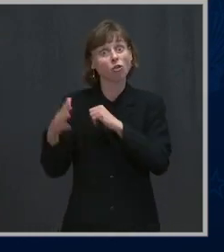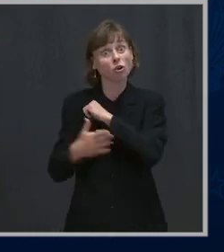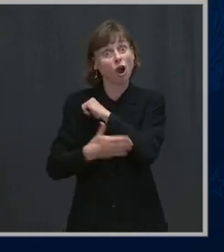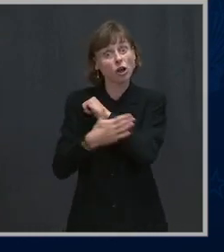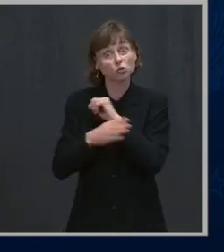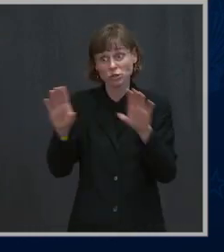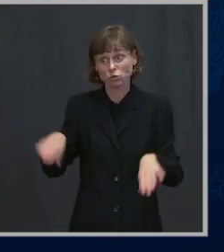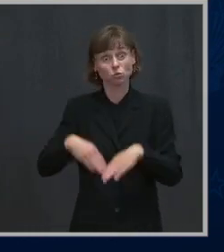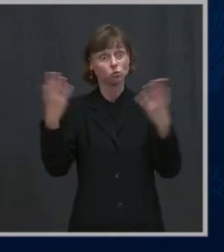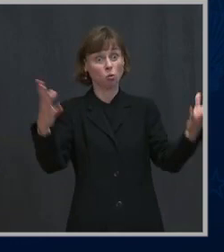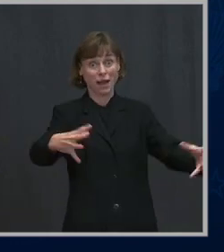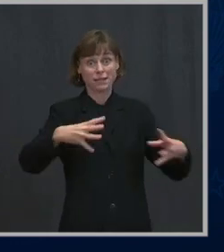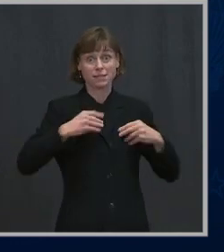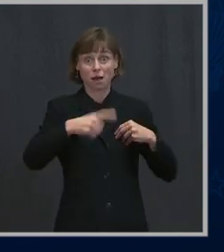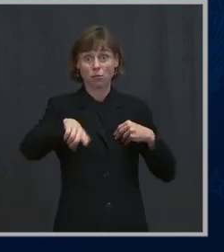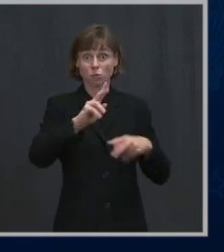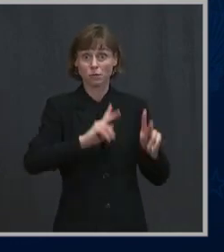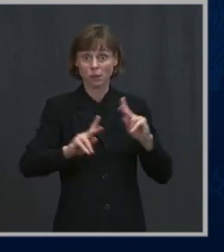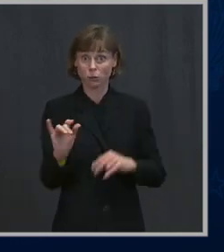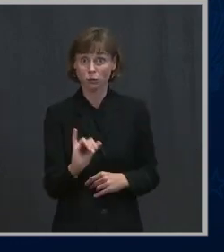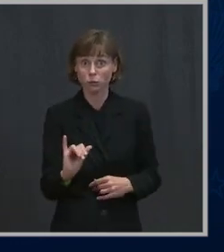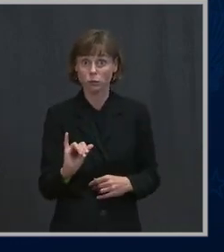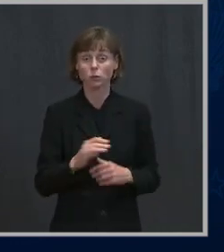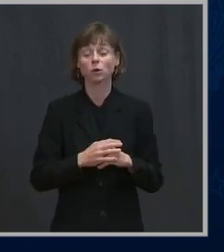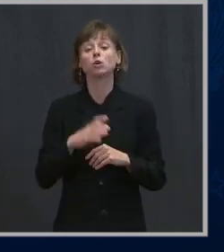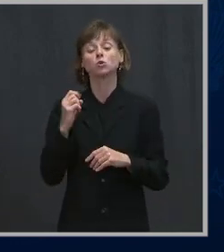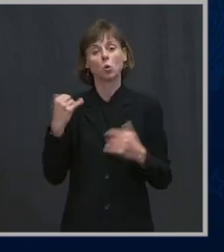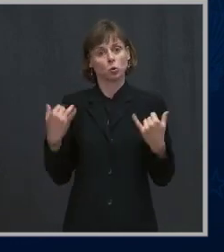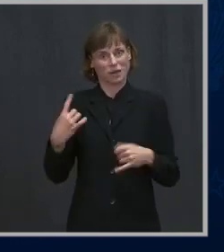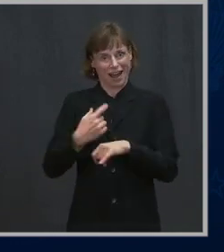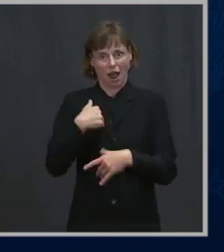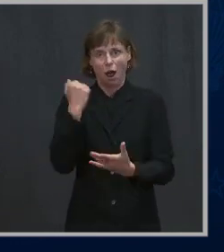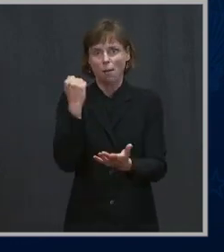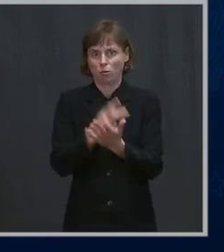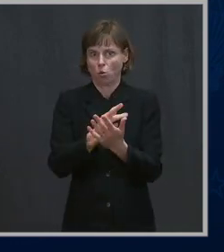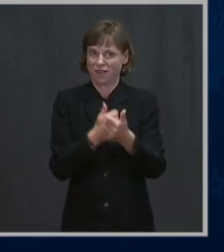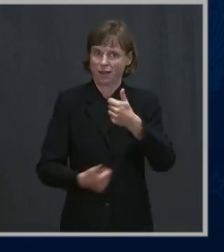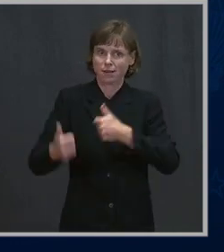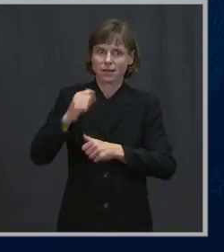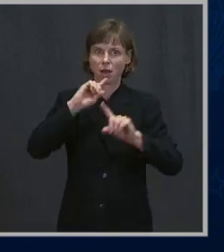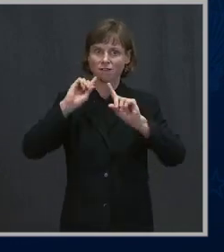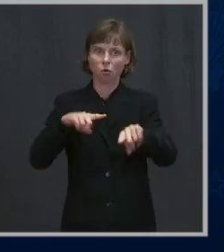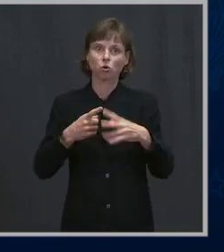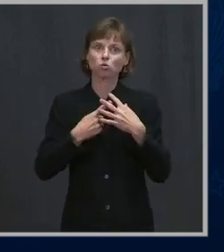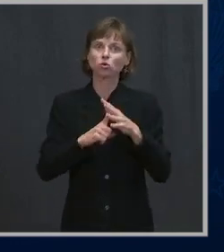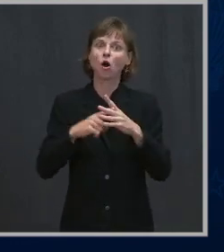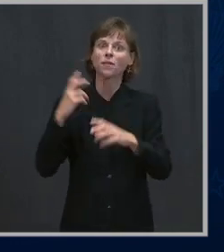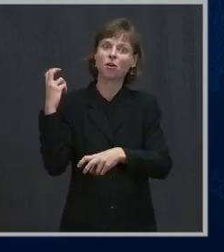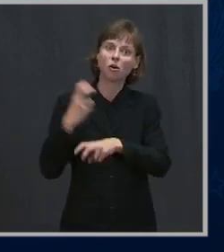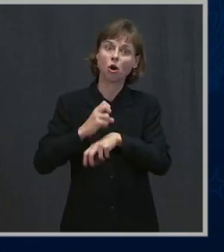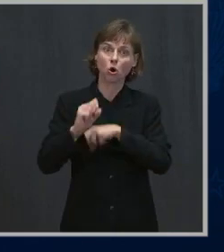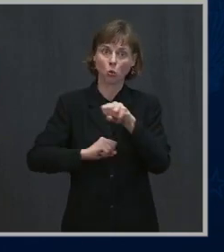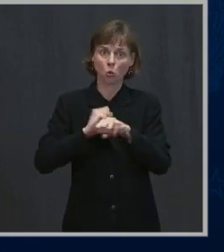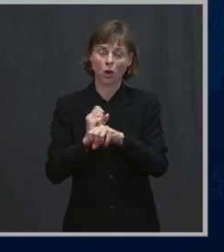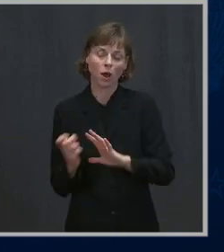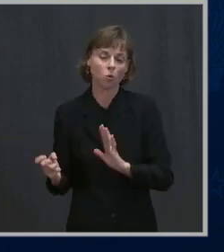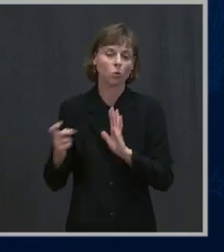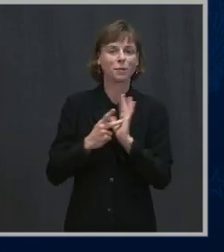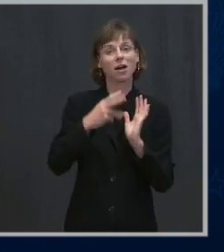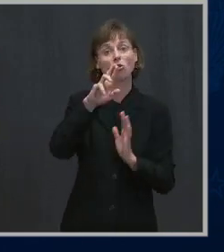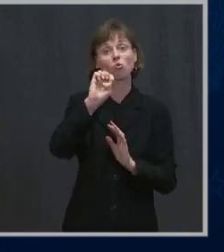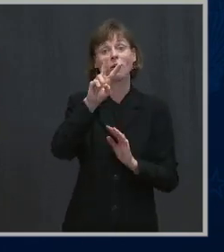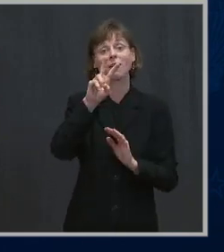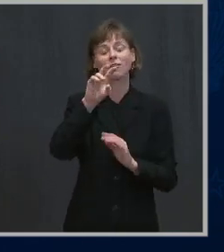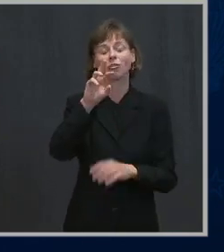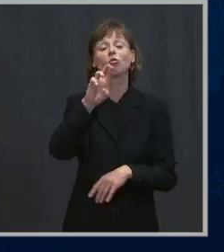today i'm approving an executive order to begin the hard work of restoring our refugee admissions